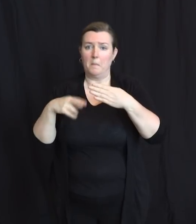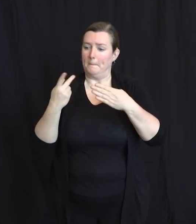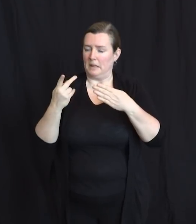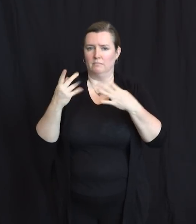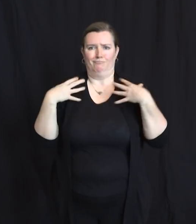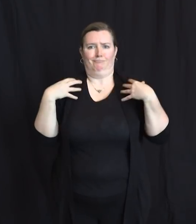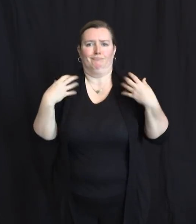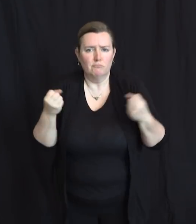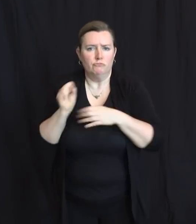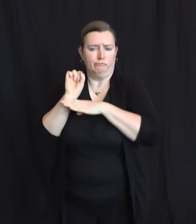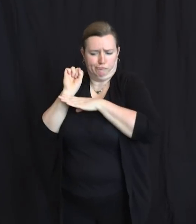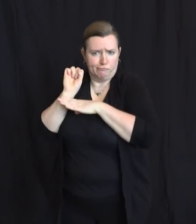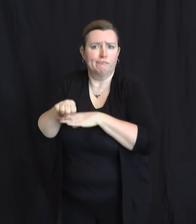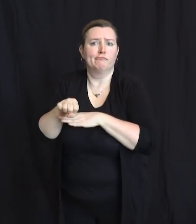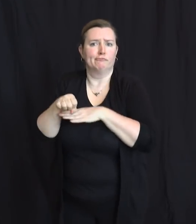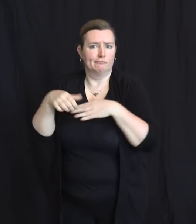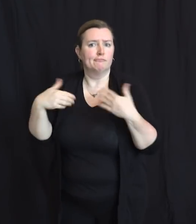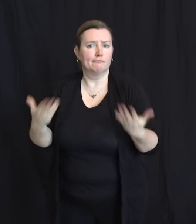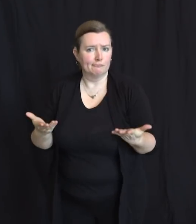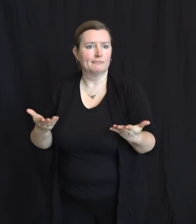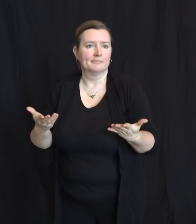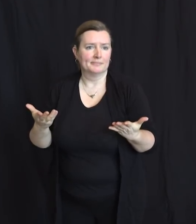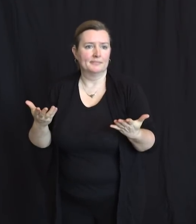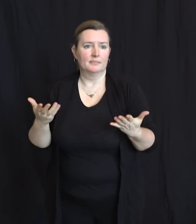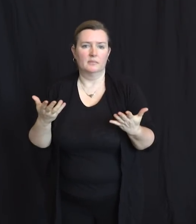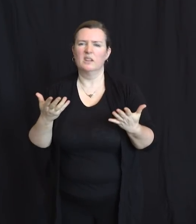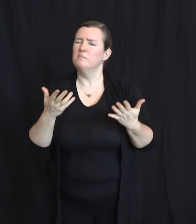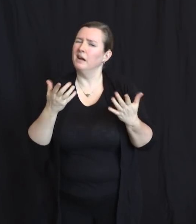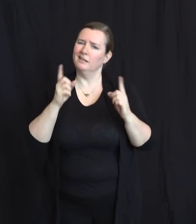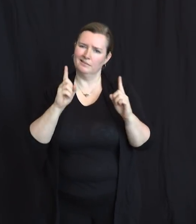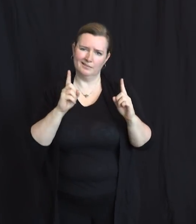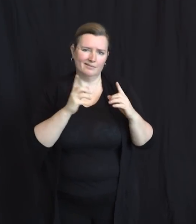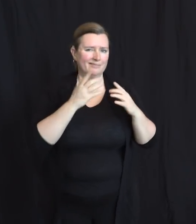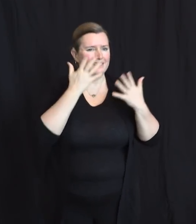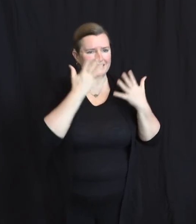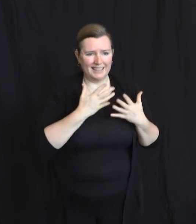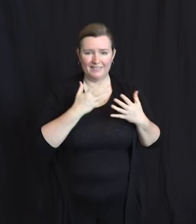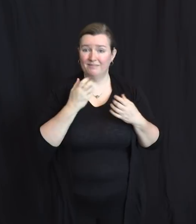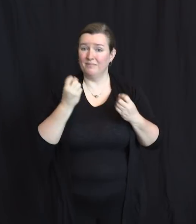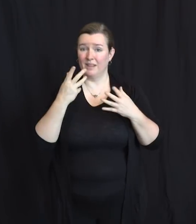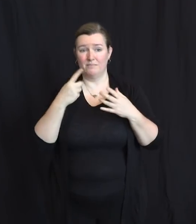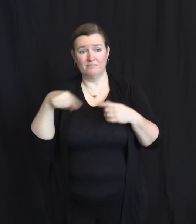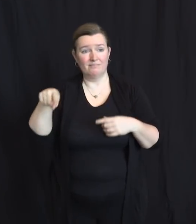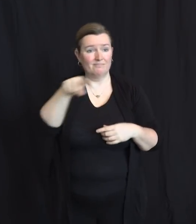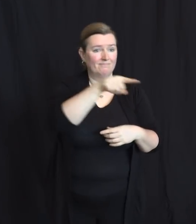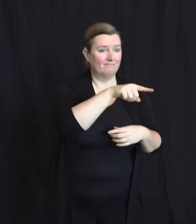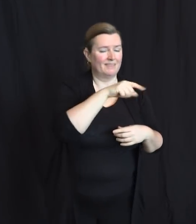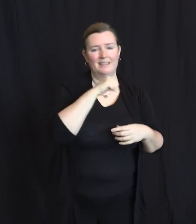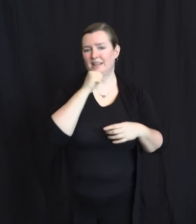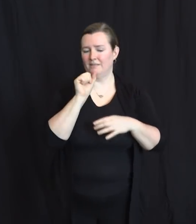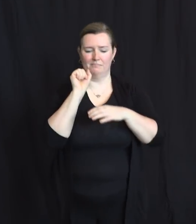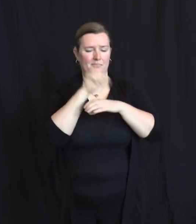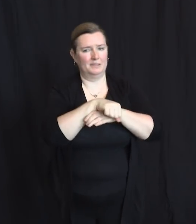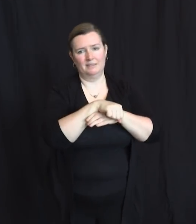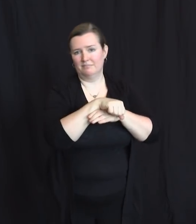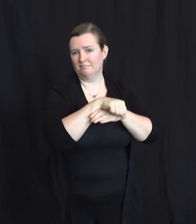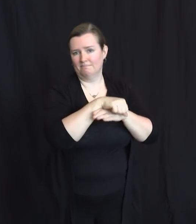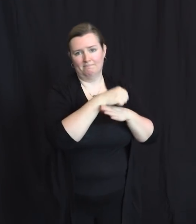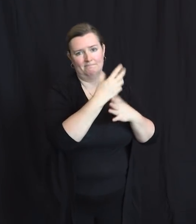virus. Sadly, however, we know that there are many who have not. And today we also